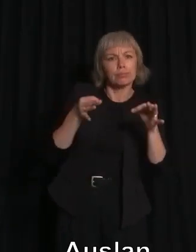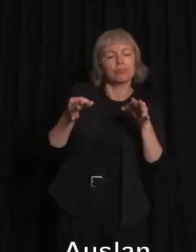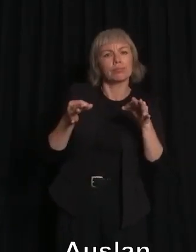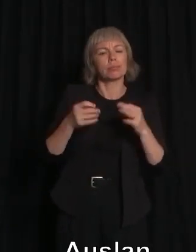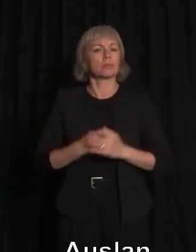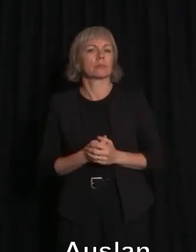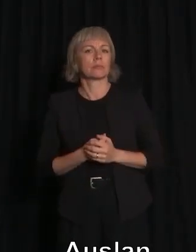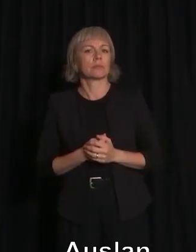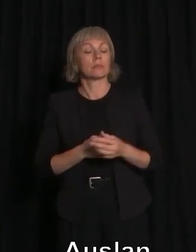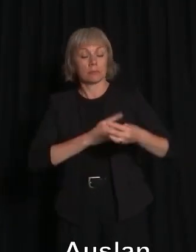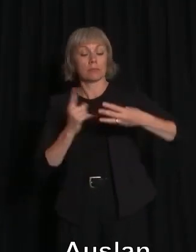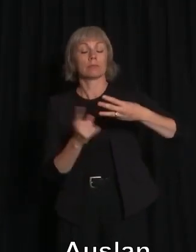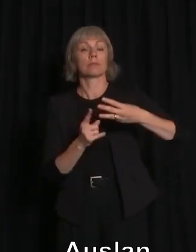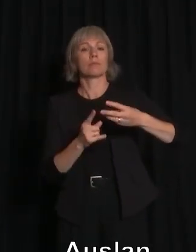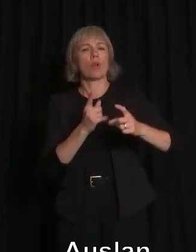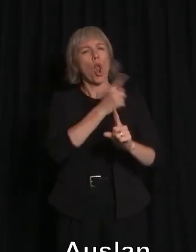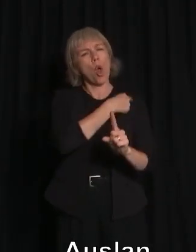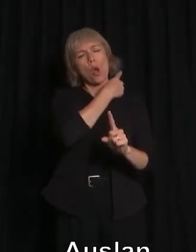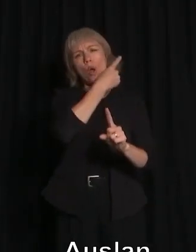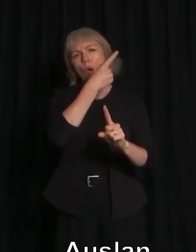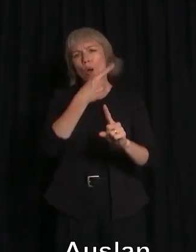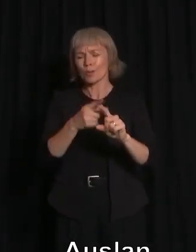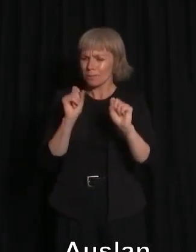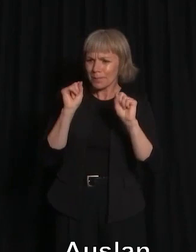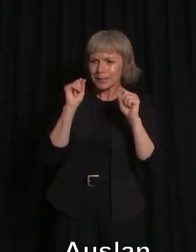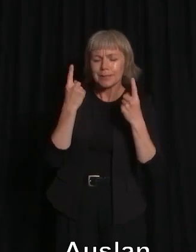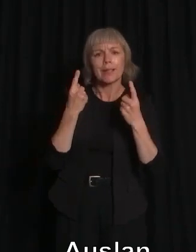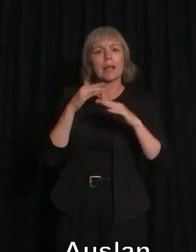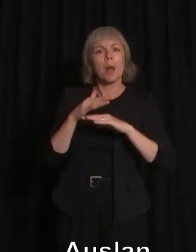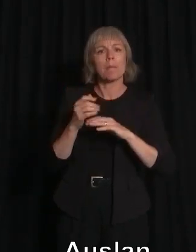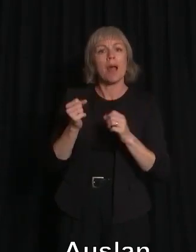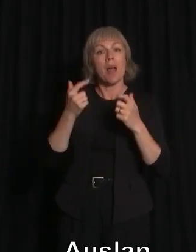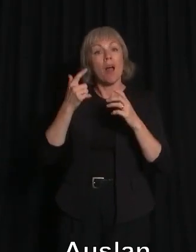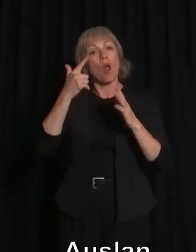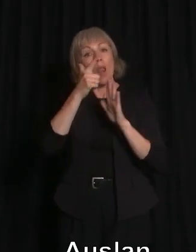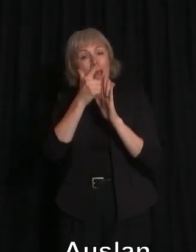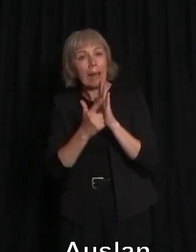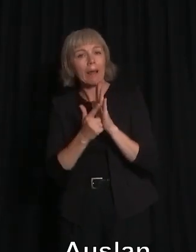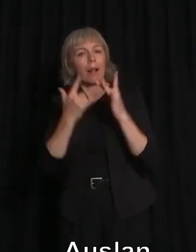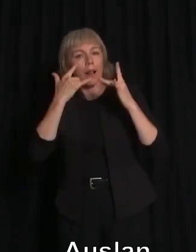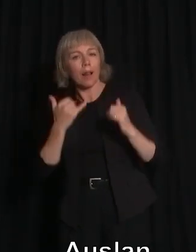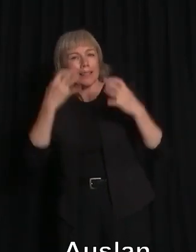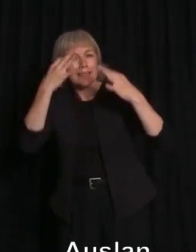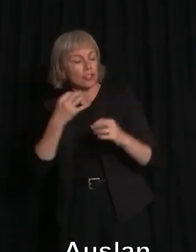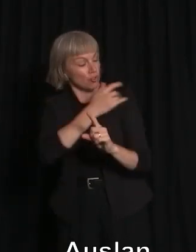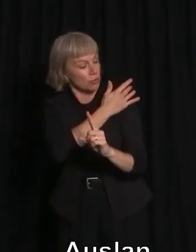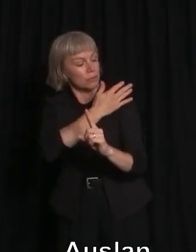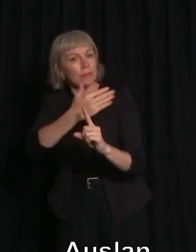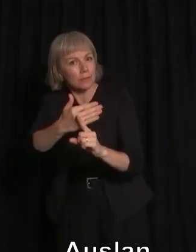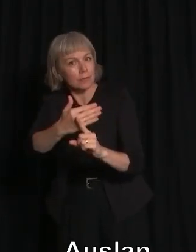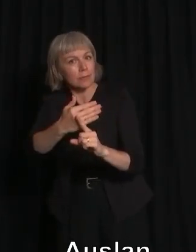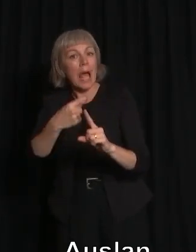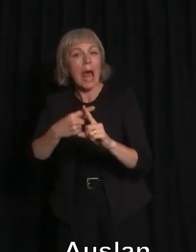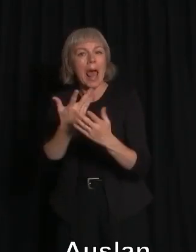of long-term understandings of legal convictions and social change rather than the language